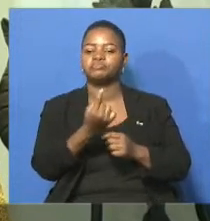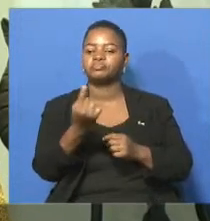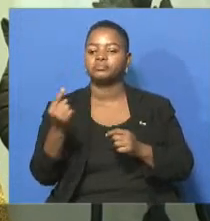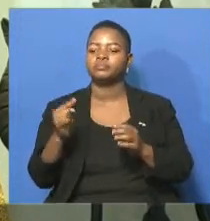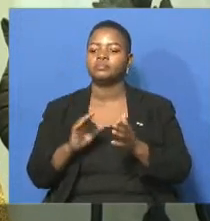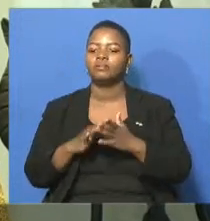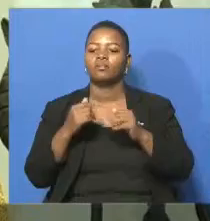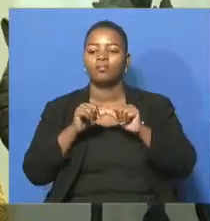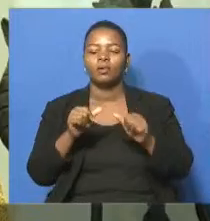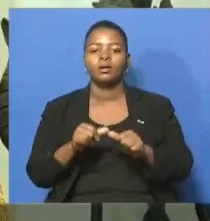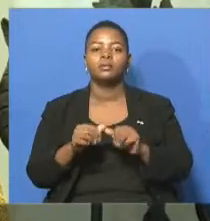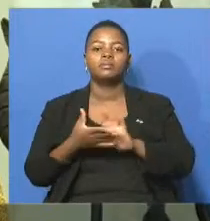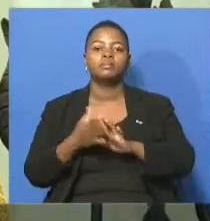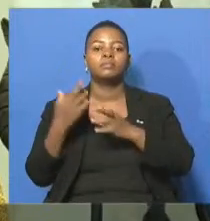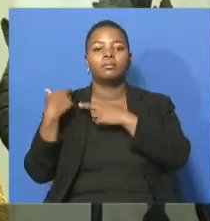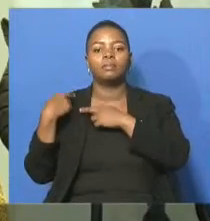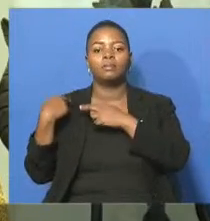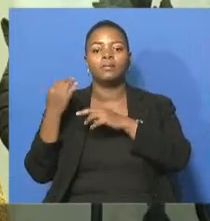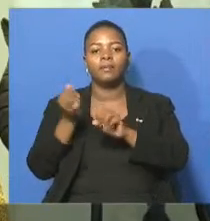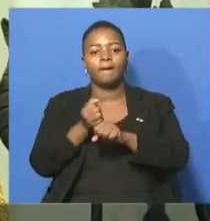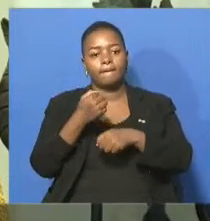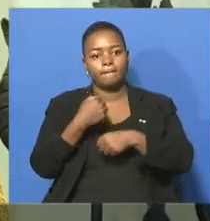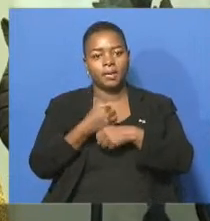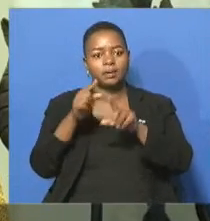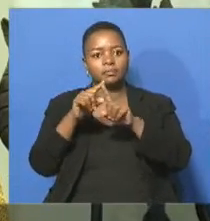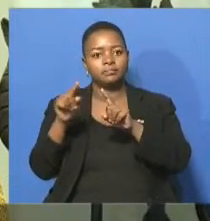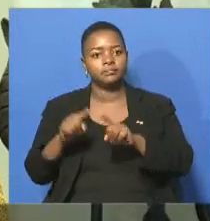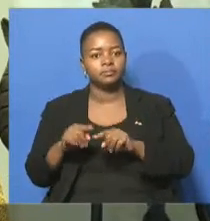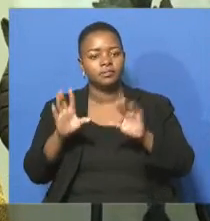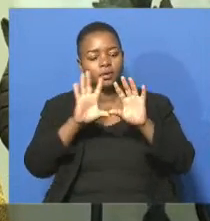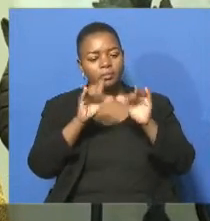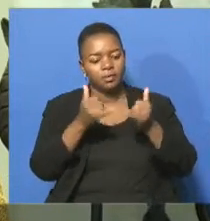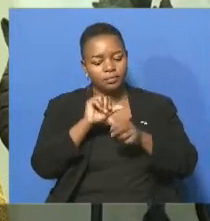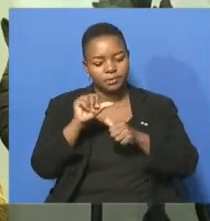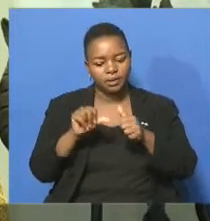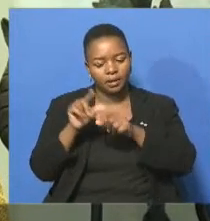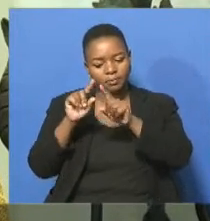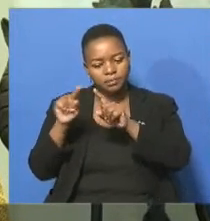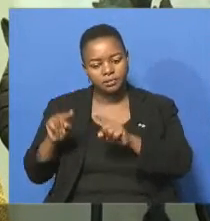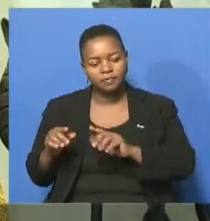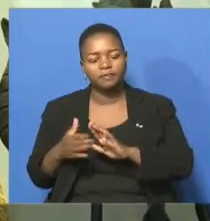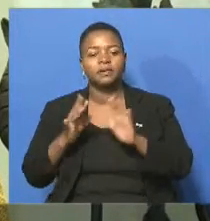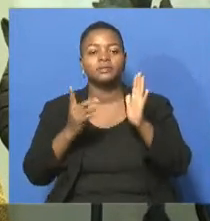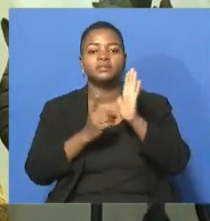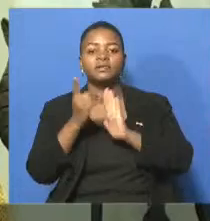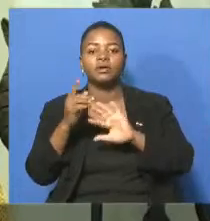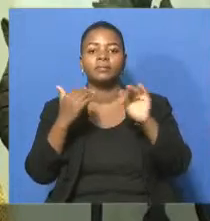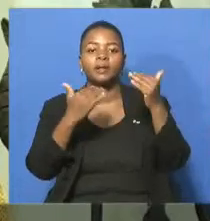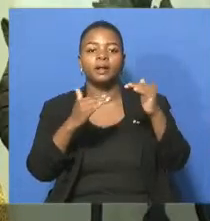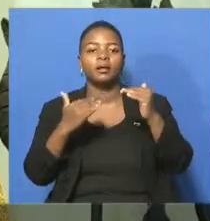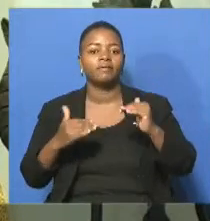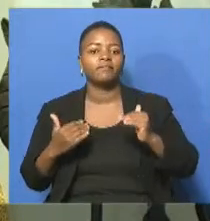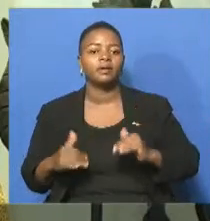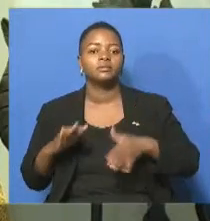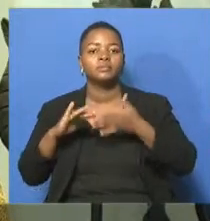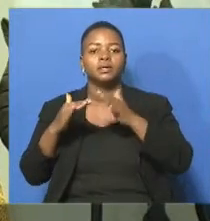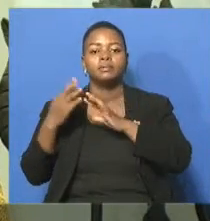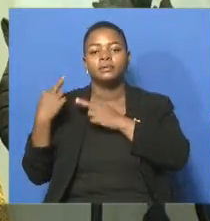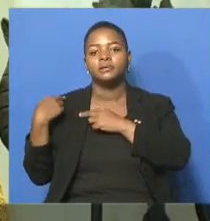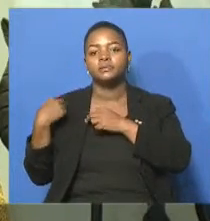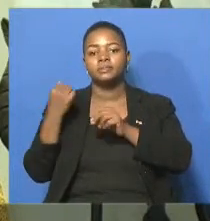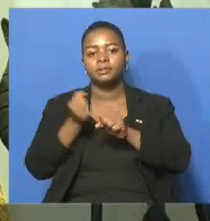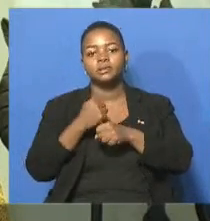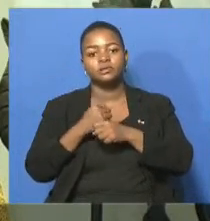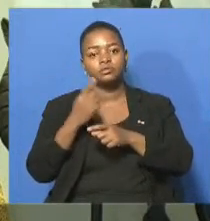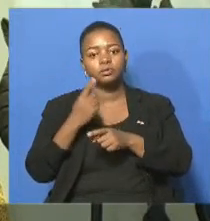individuals also taking on that responsibility and different communities across all sectors of development taking on that responsibility to